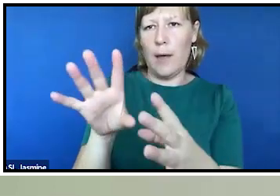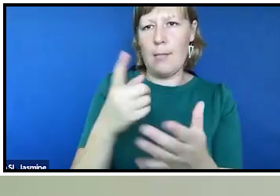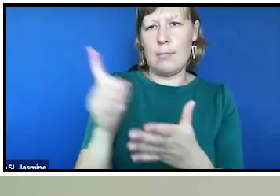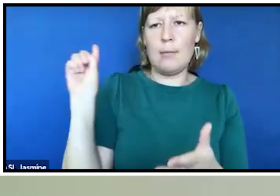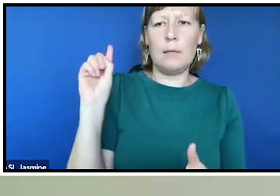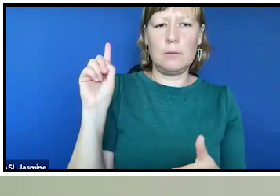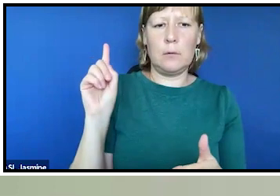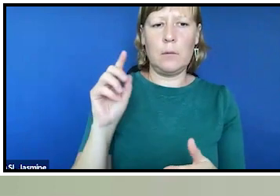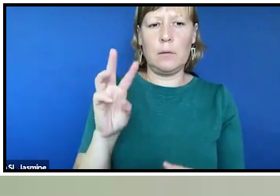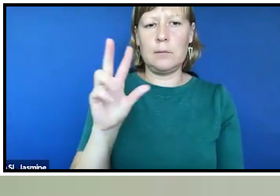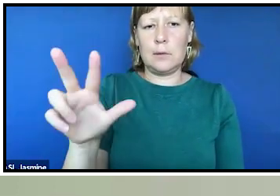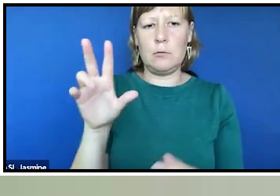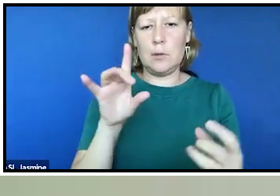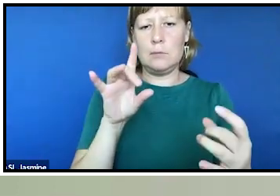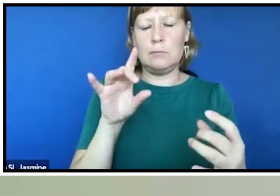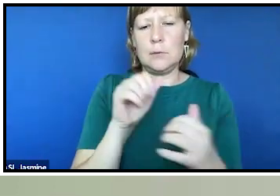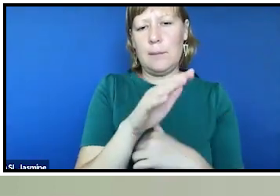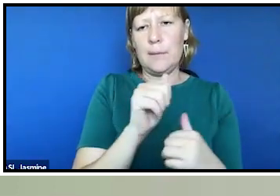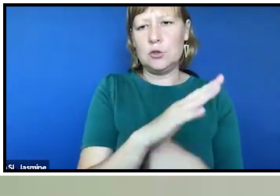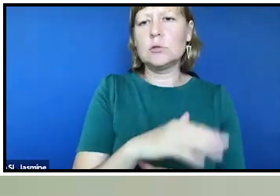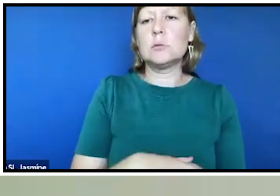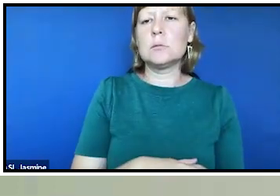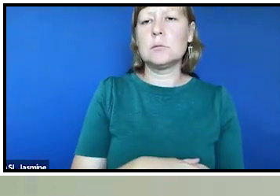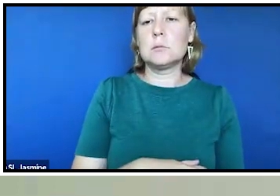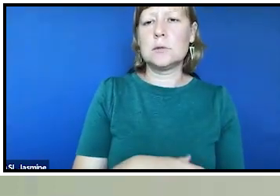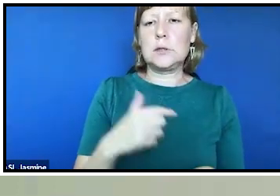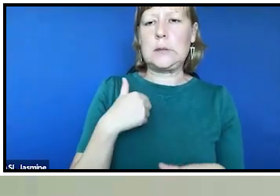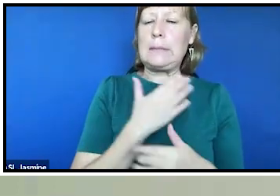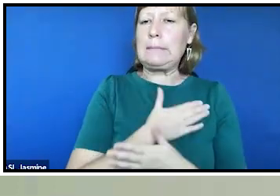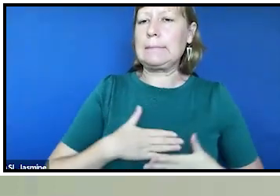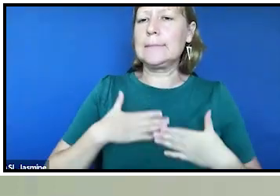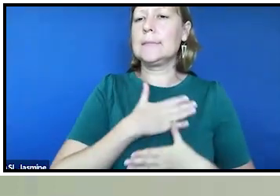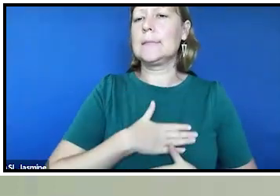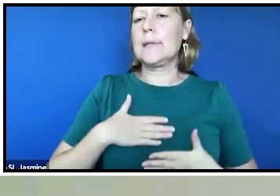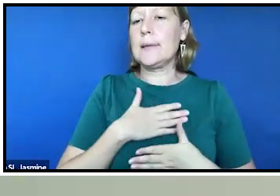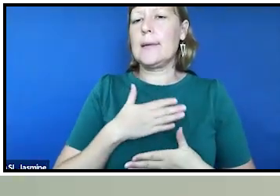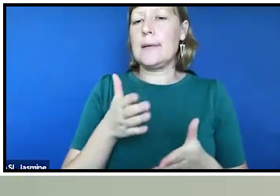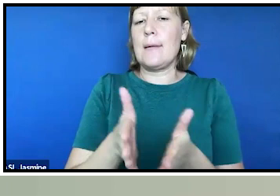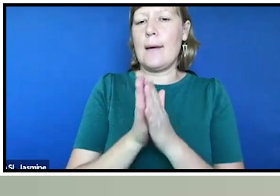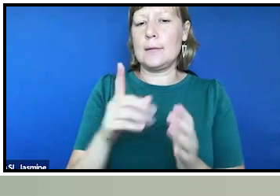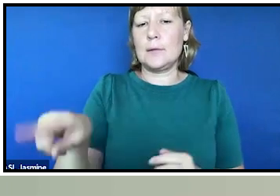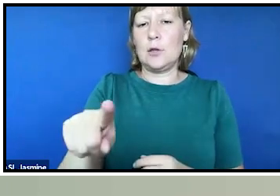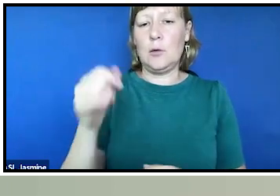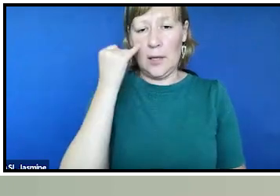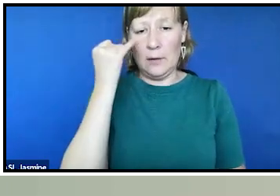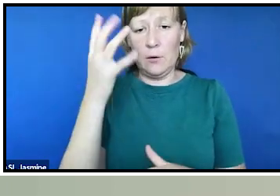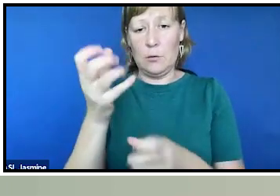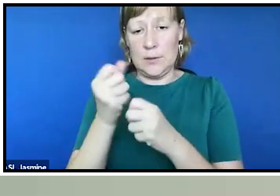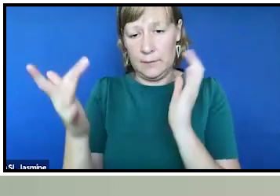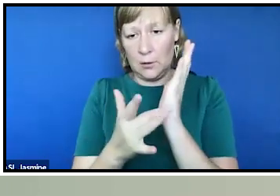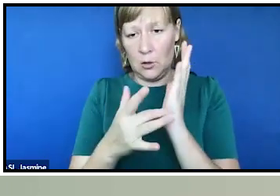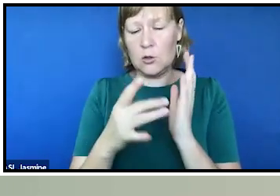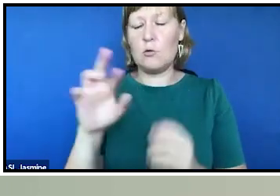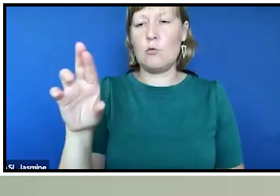And so I really just want to put out a plea to ask people, if you did get technology in rounds 1 through 4, or if there